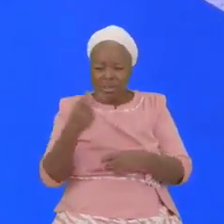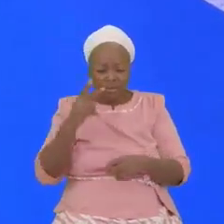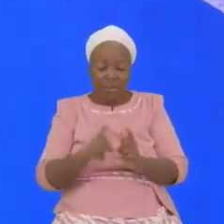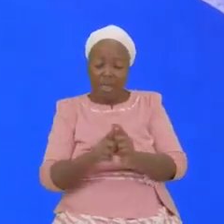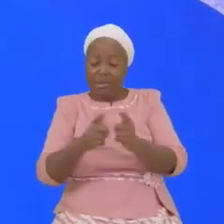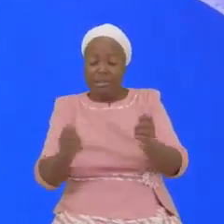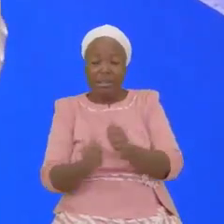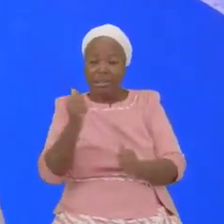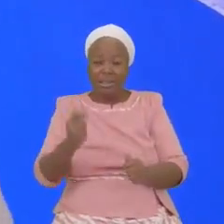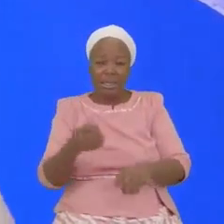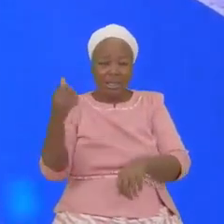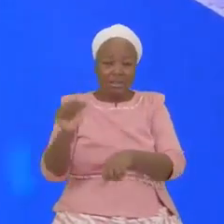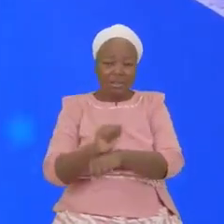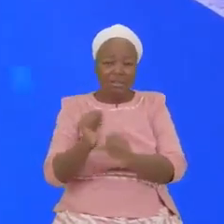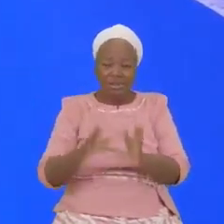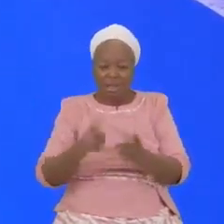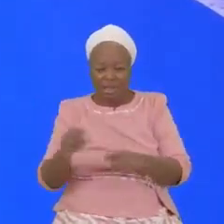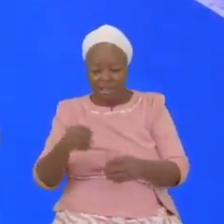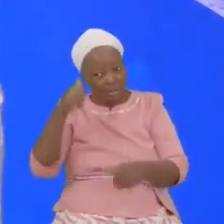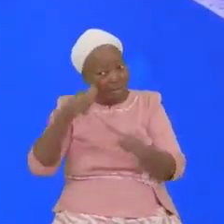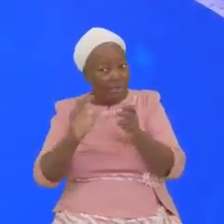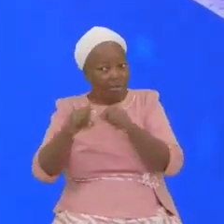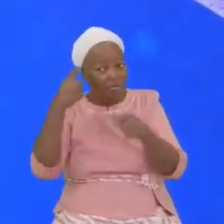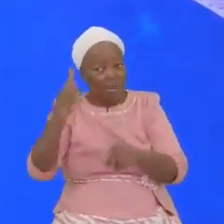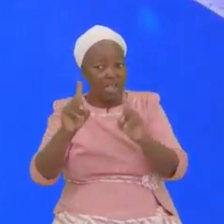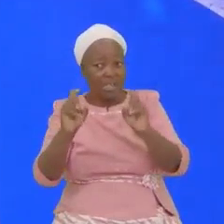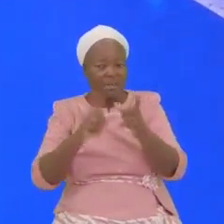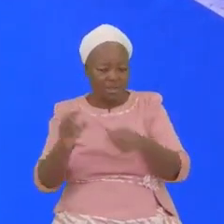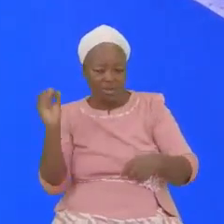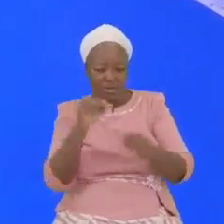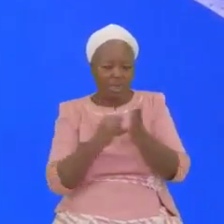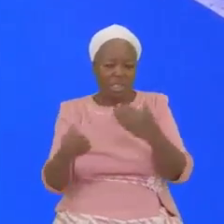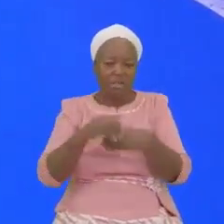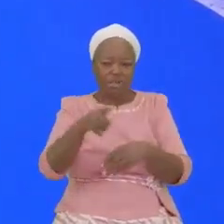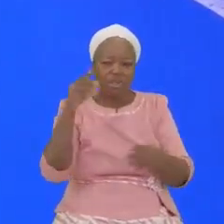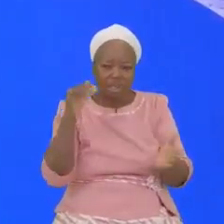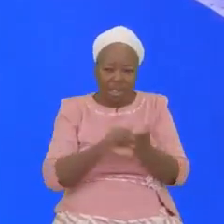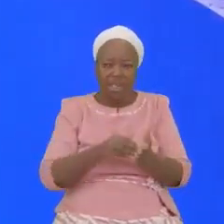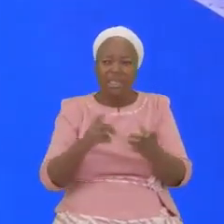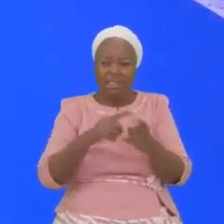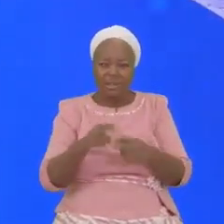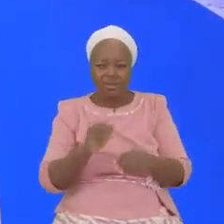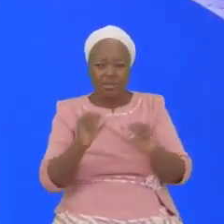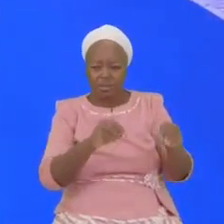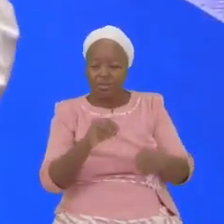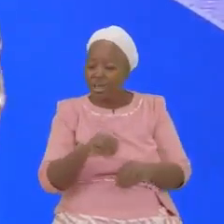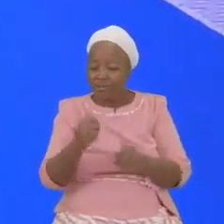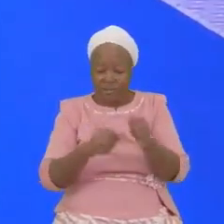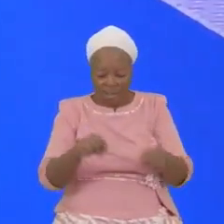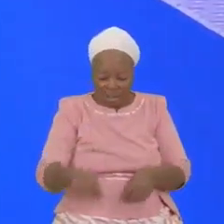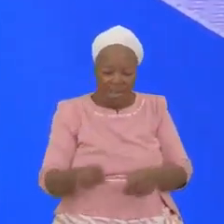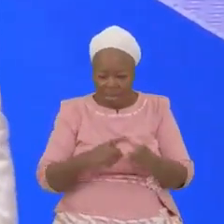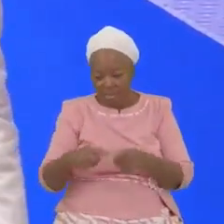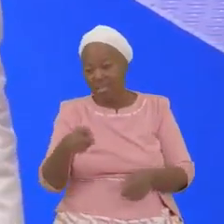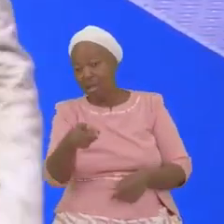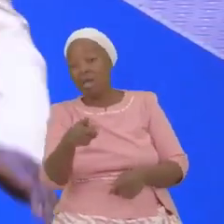stone. Remember, you are going for exam. And then he throws at you again. You put your potmuch whatever down and you